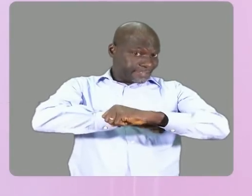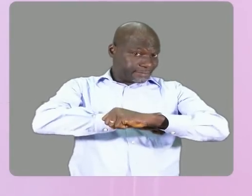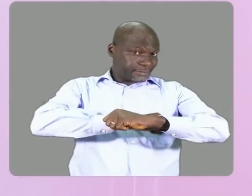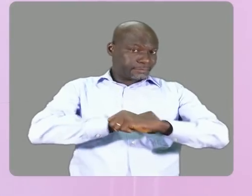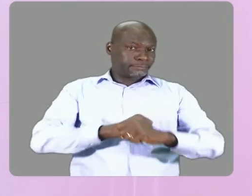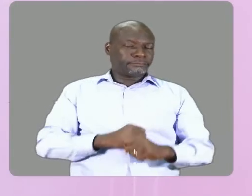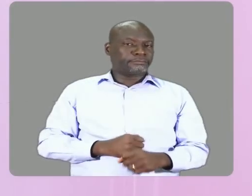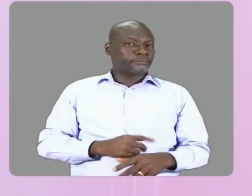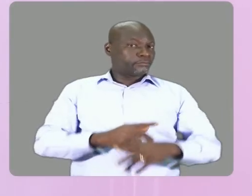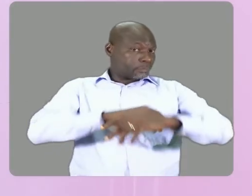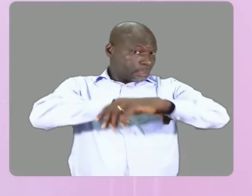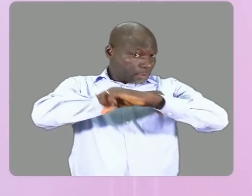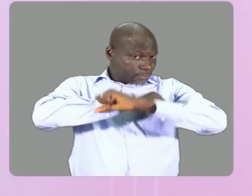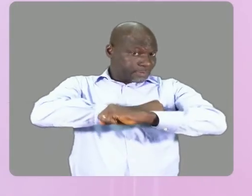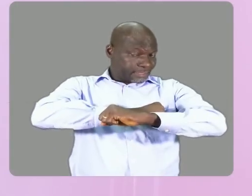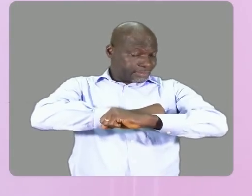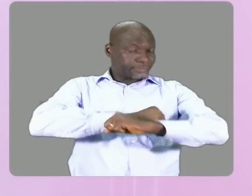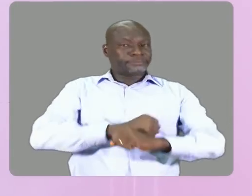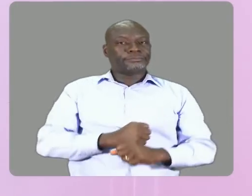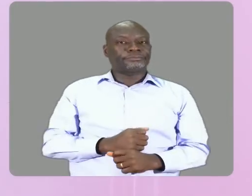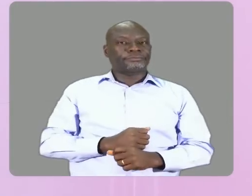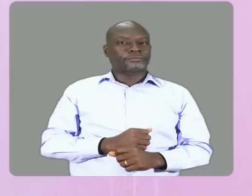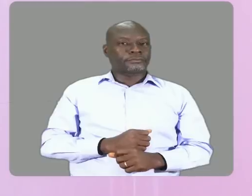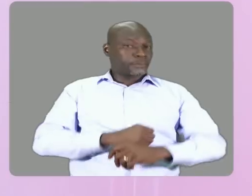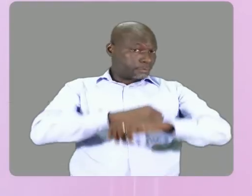Dear Obroni Efrano, protection.